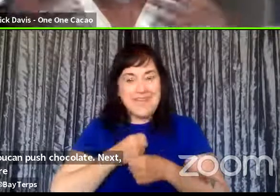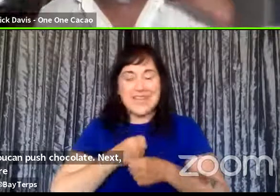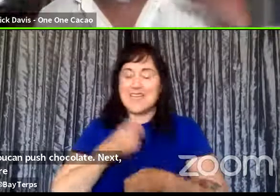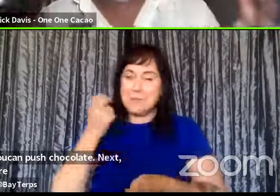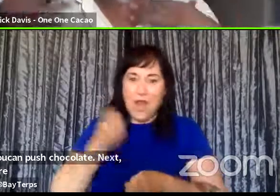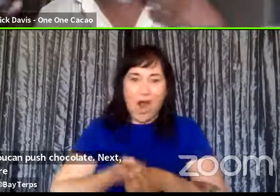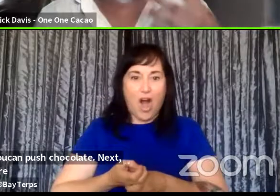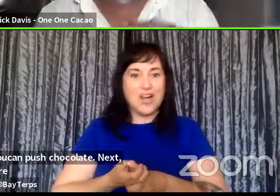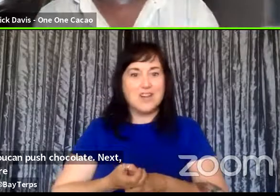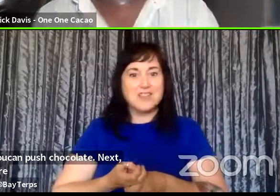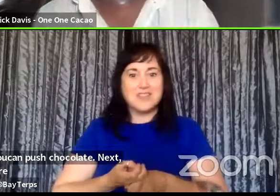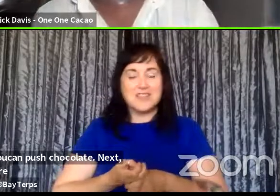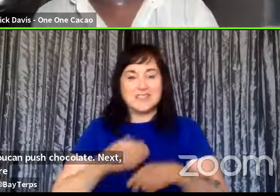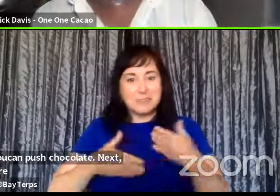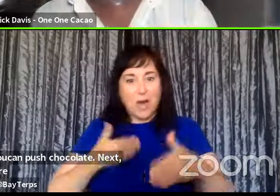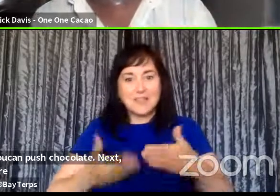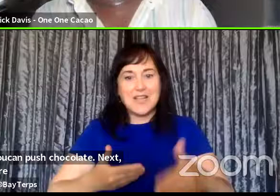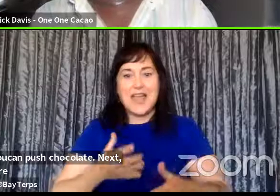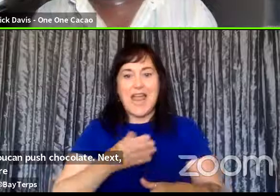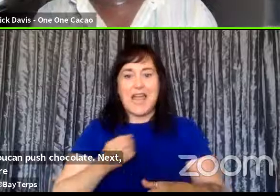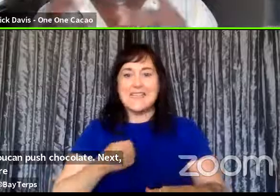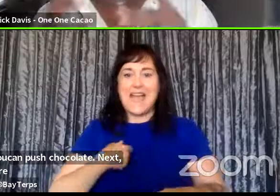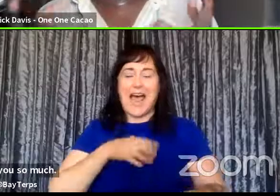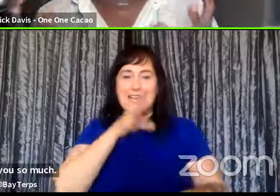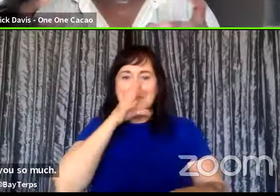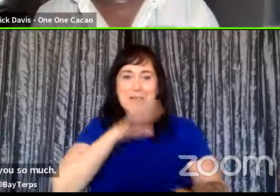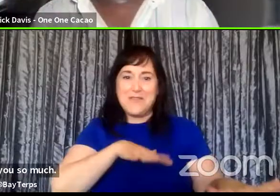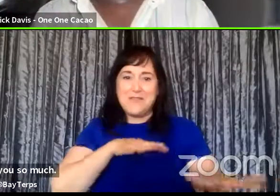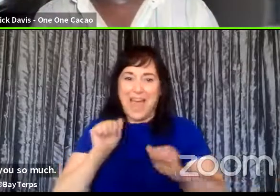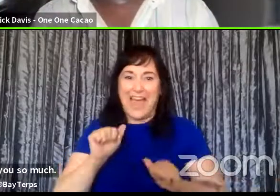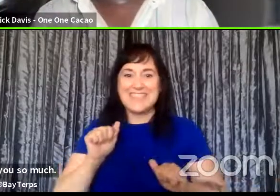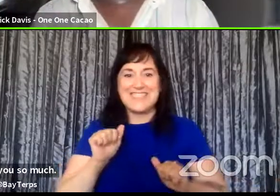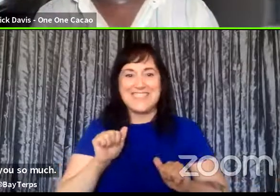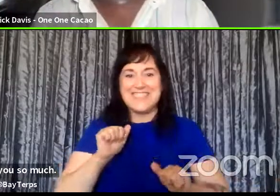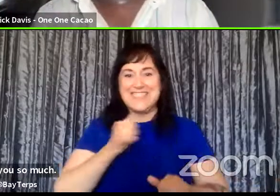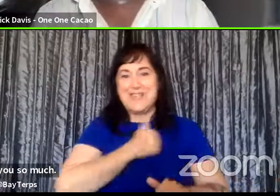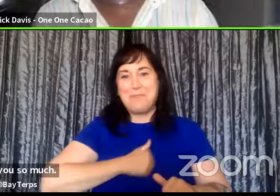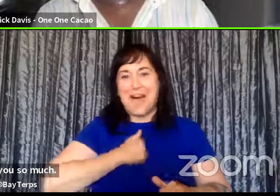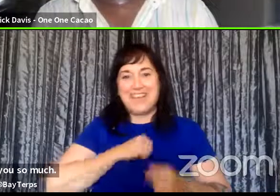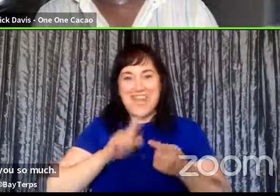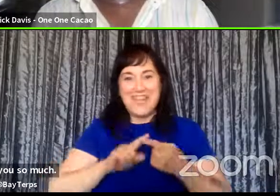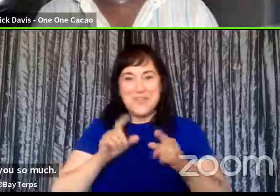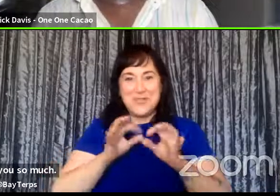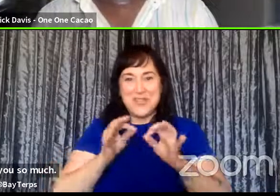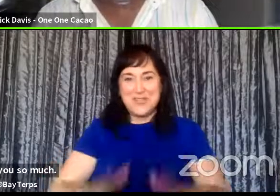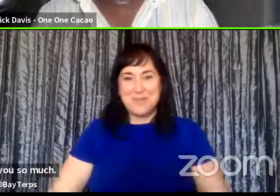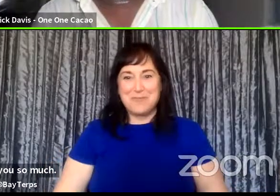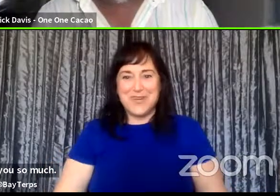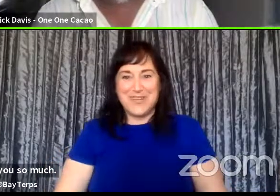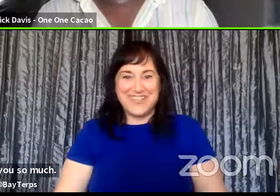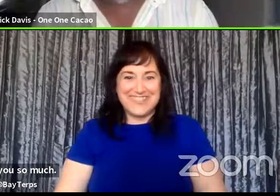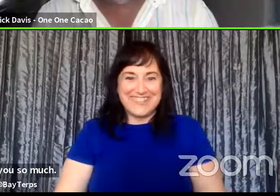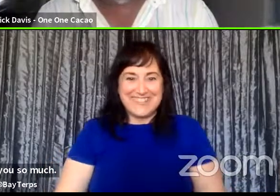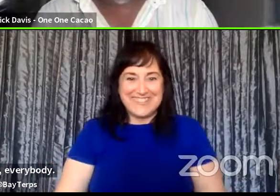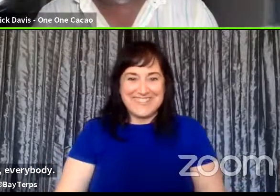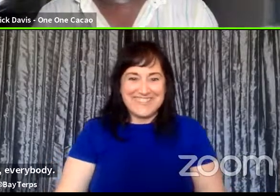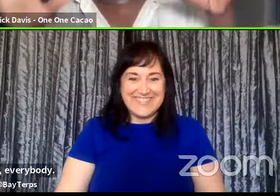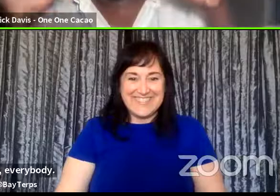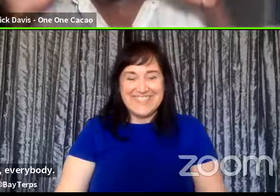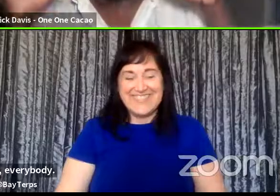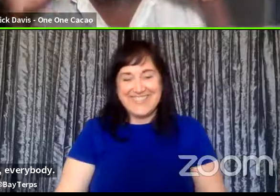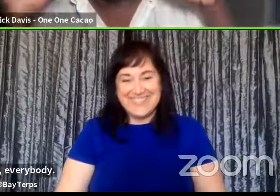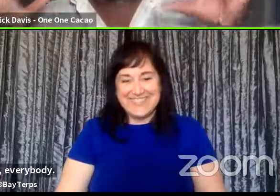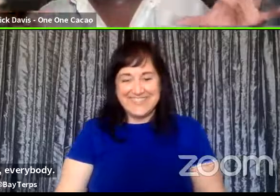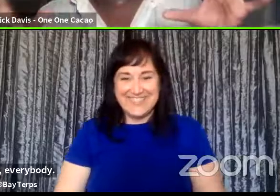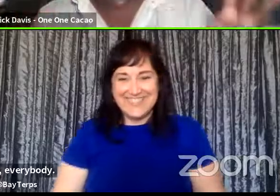of processing it. And I do speak incredibly fast, Beth, so I apologize for you having to sign at the speed of light.